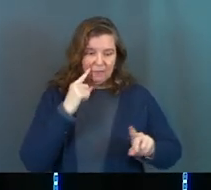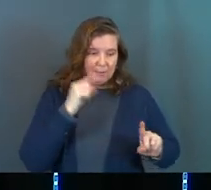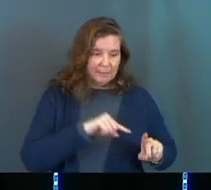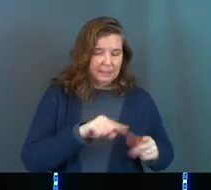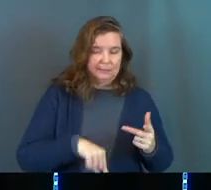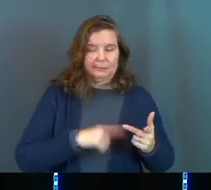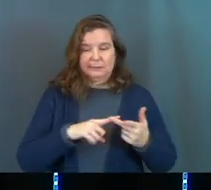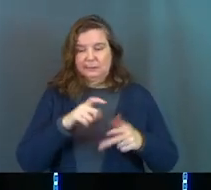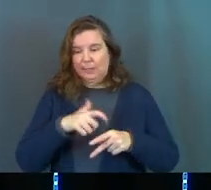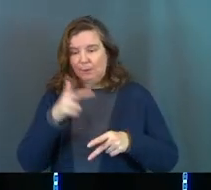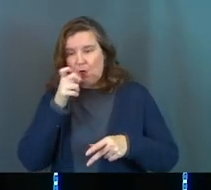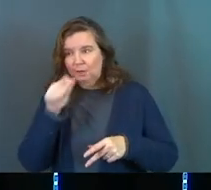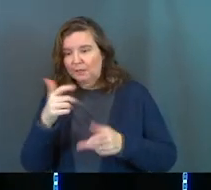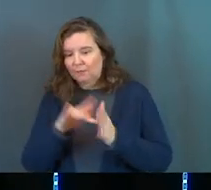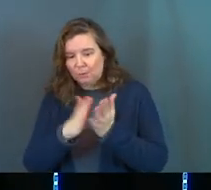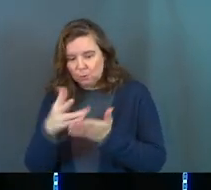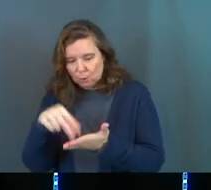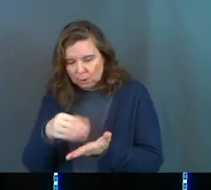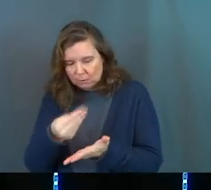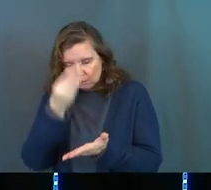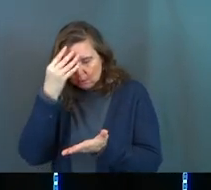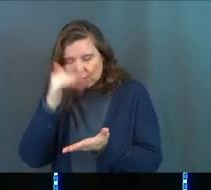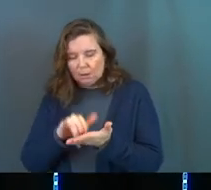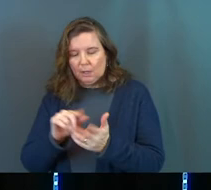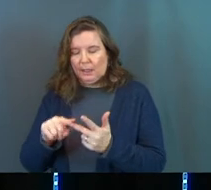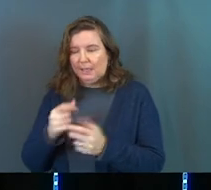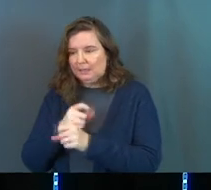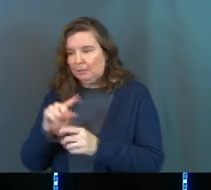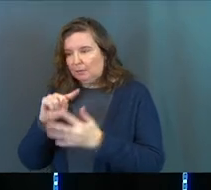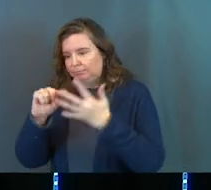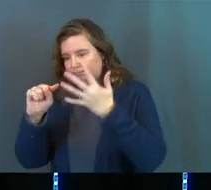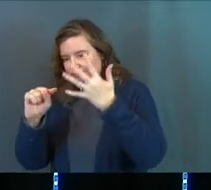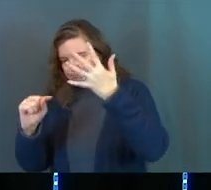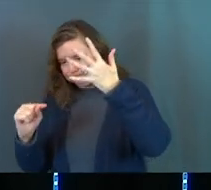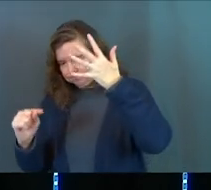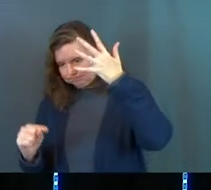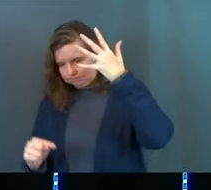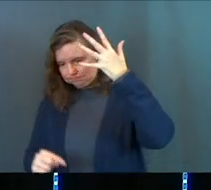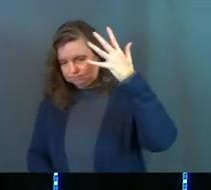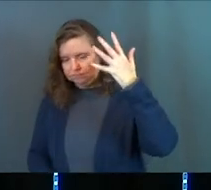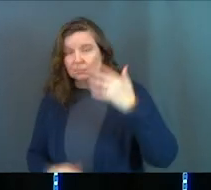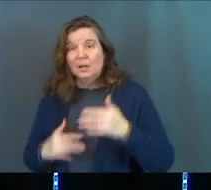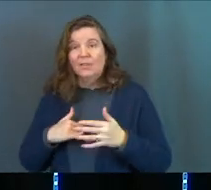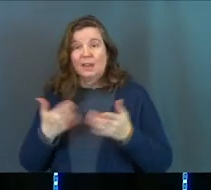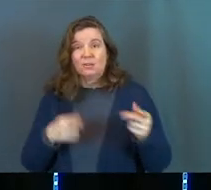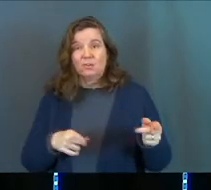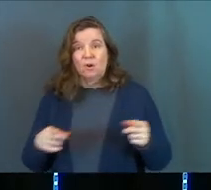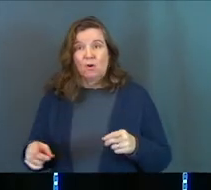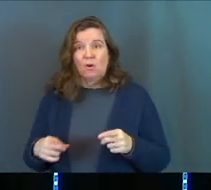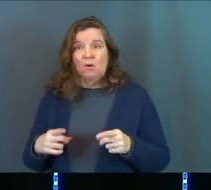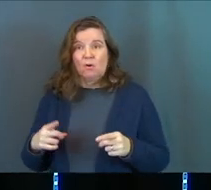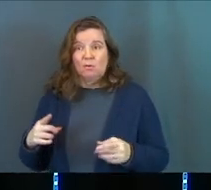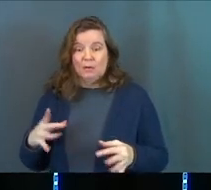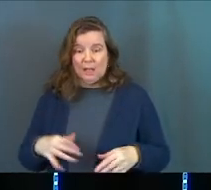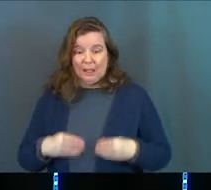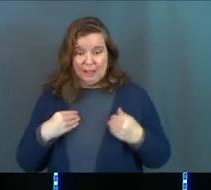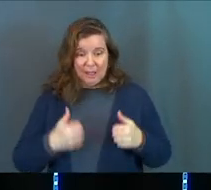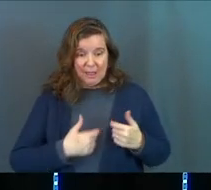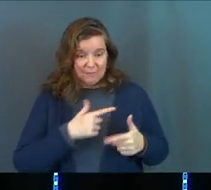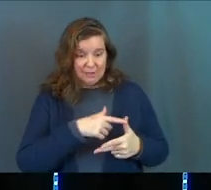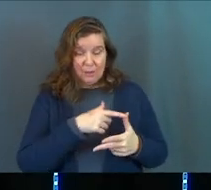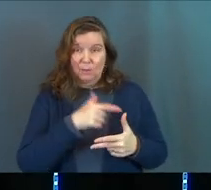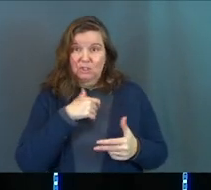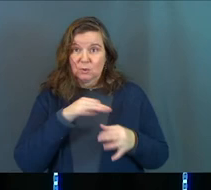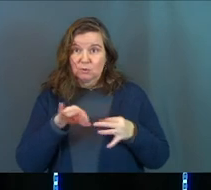this. And the time I heard this thing out of his word. He rescued me over here. And all this stuff that had gone on all in her life. And what she